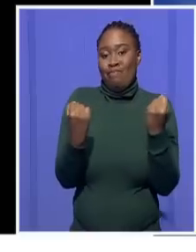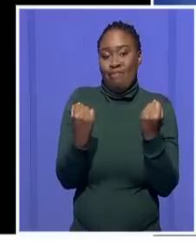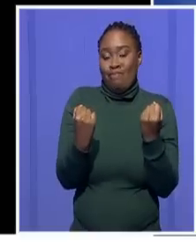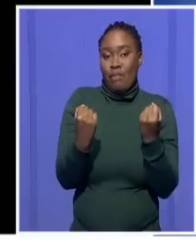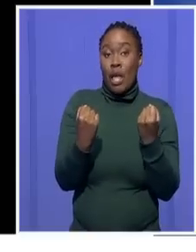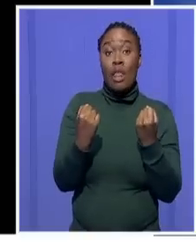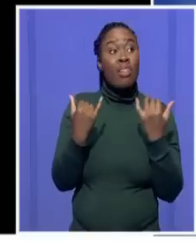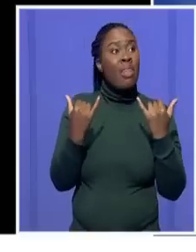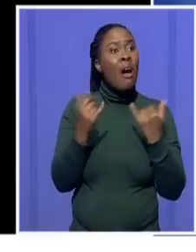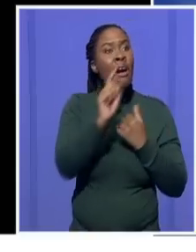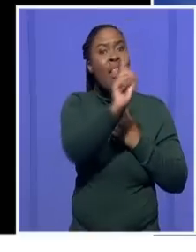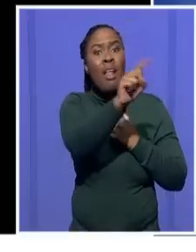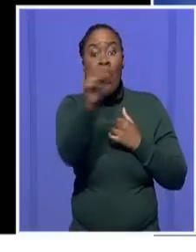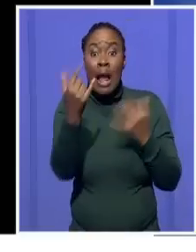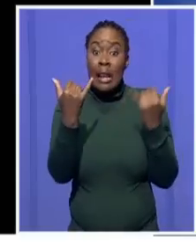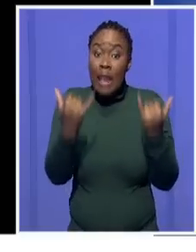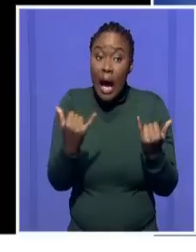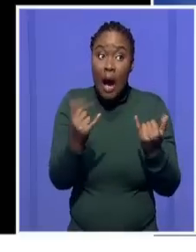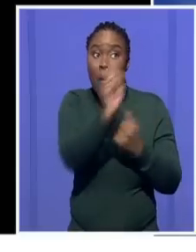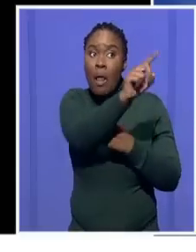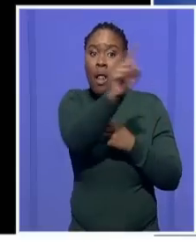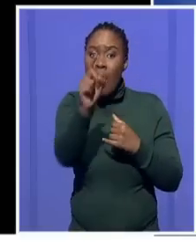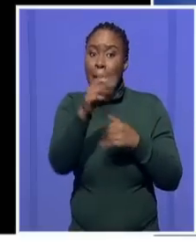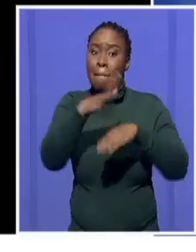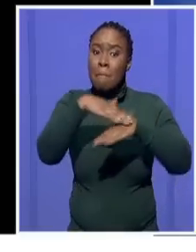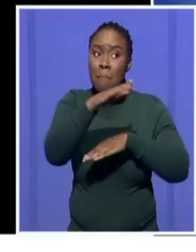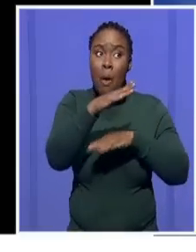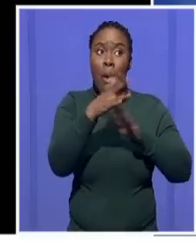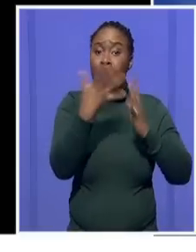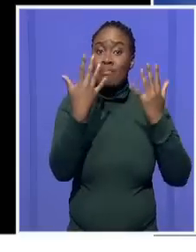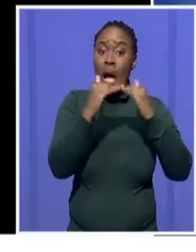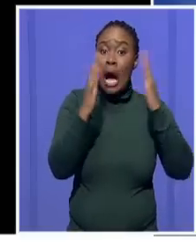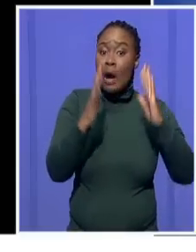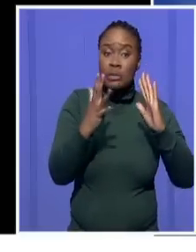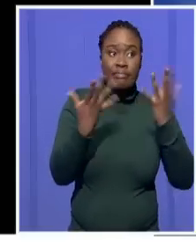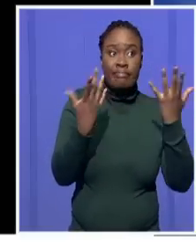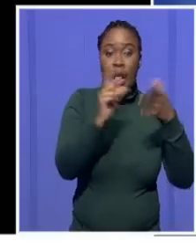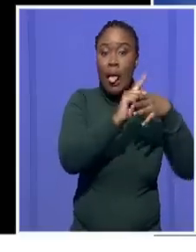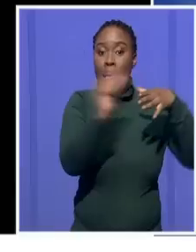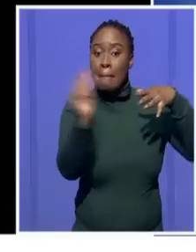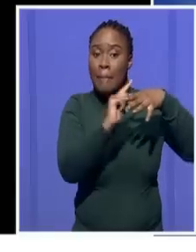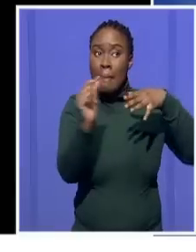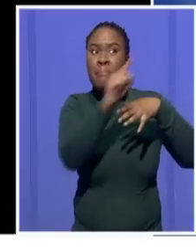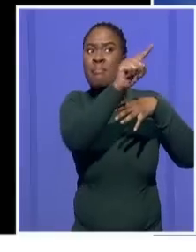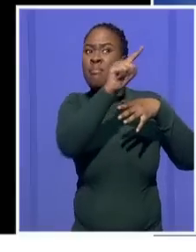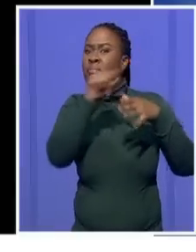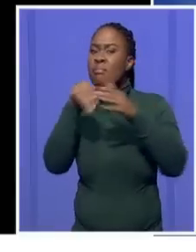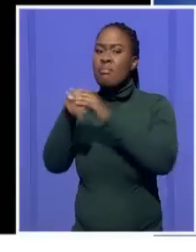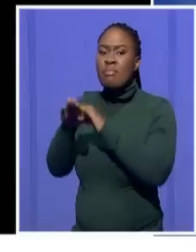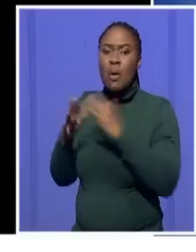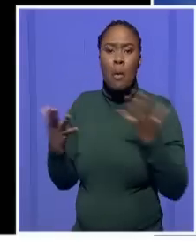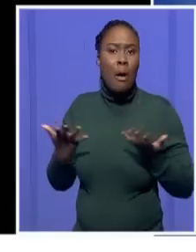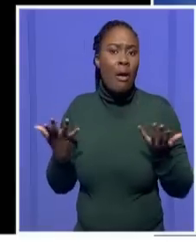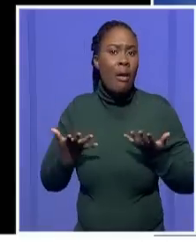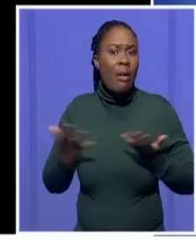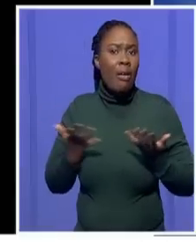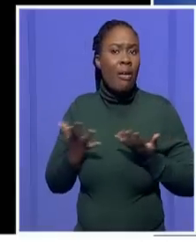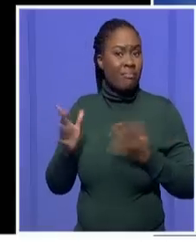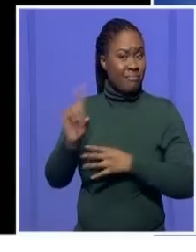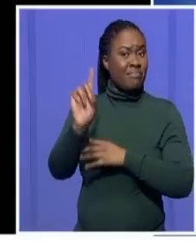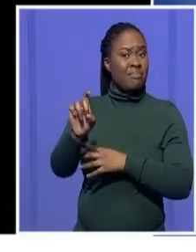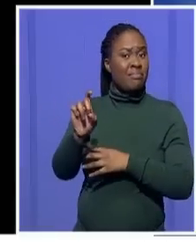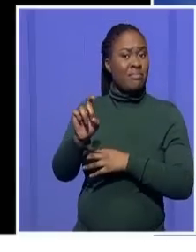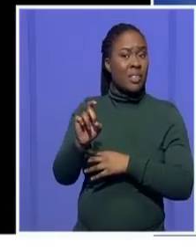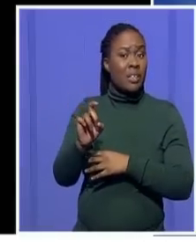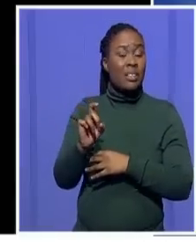that have been impacted this time around go? And I think what a lot of people between last night and this morning in these